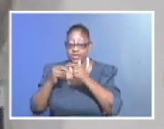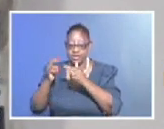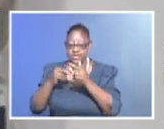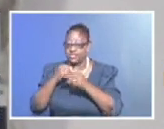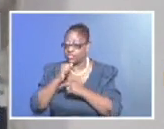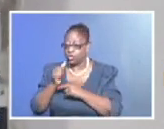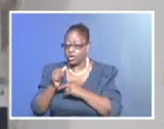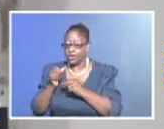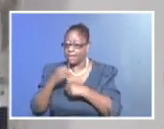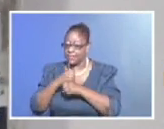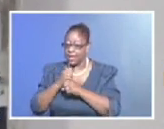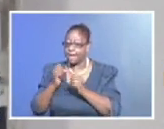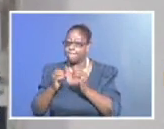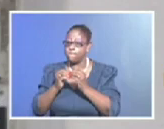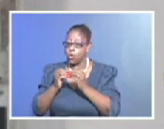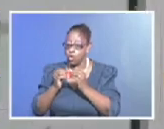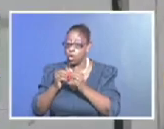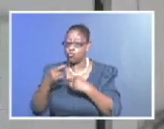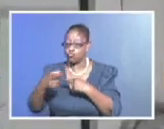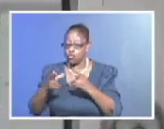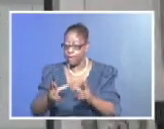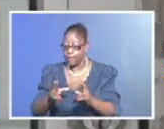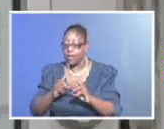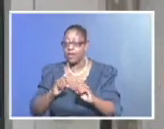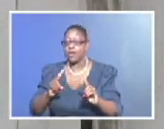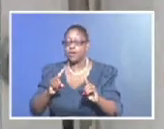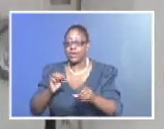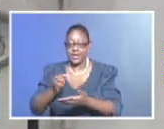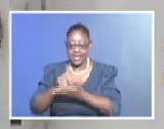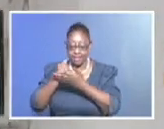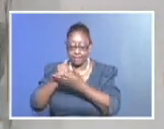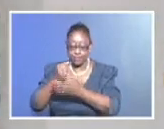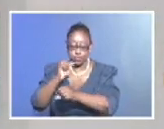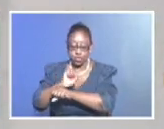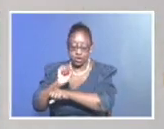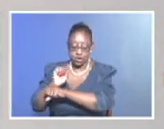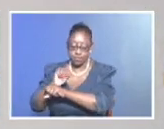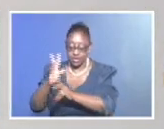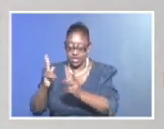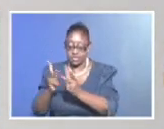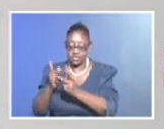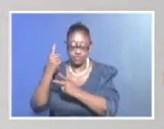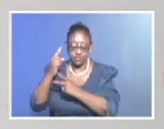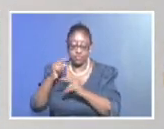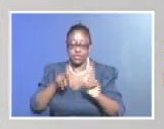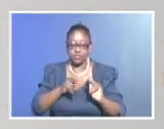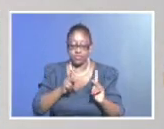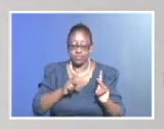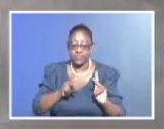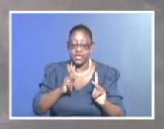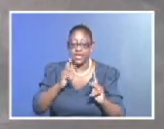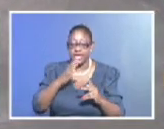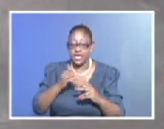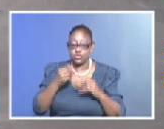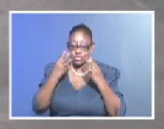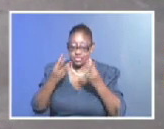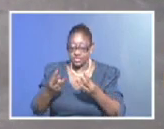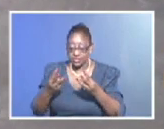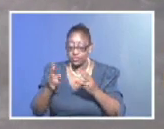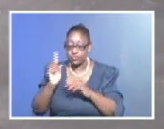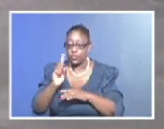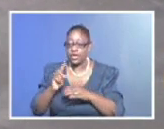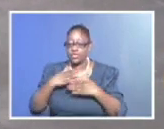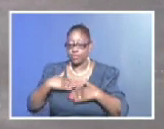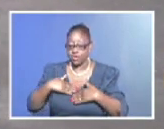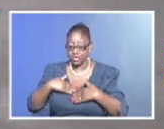capacity, Dr. Darville says it will improve the working conditions for staff and enhance other systems like autopsies and the viewing of